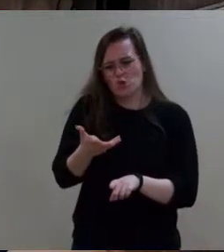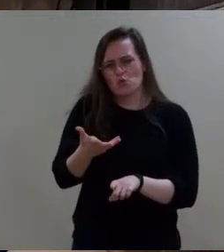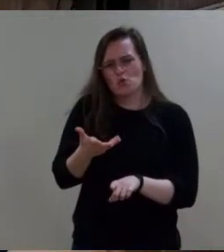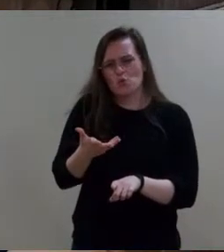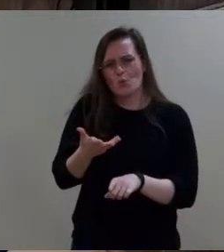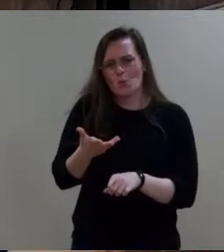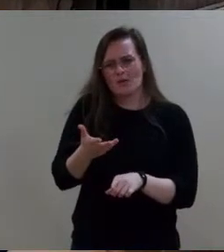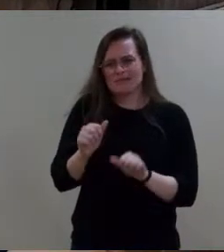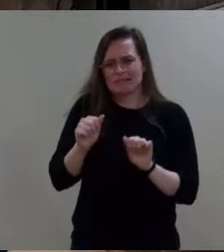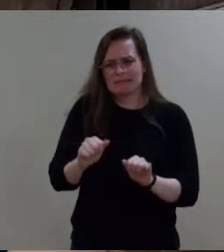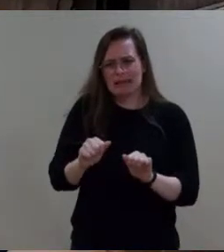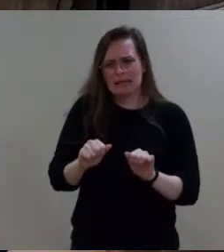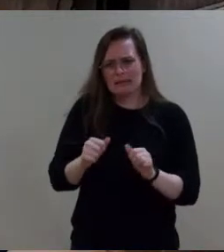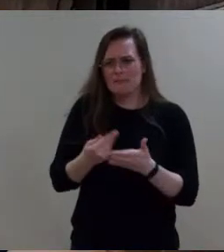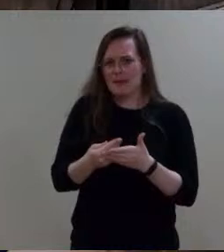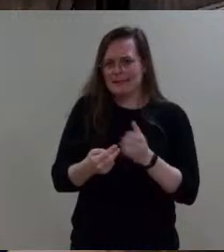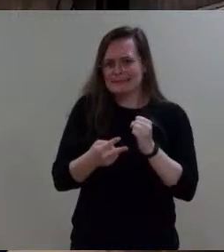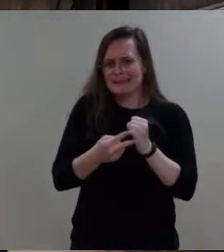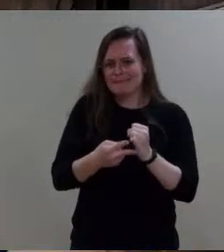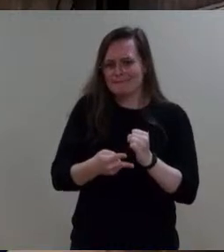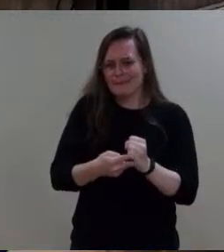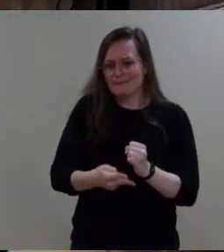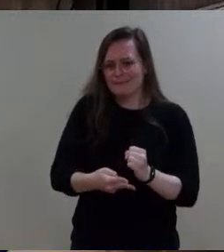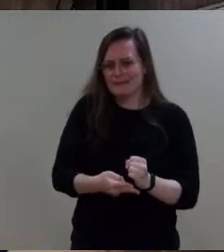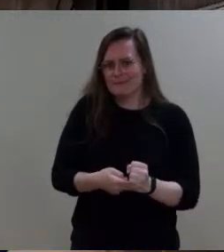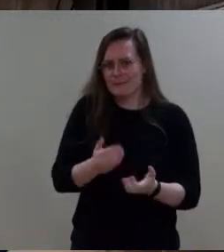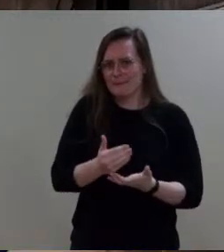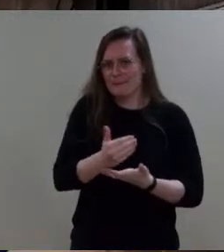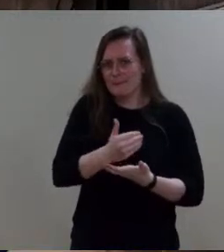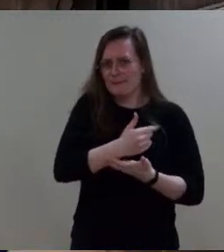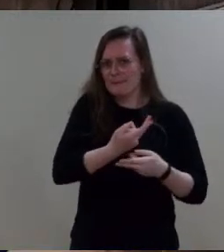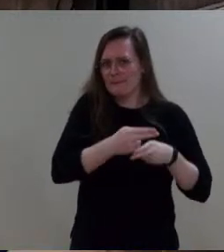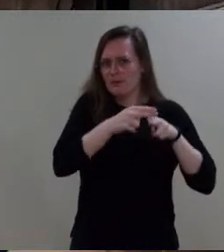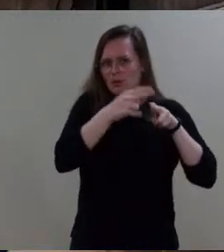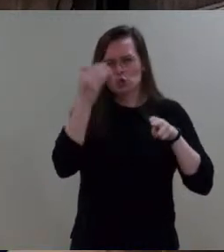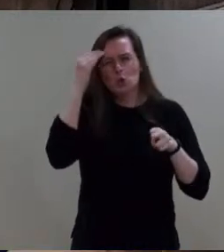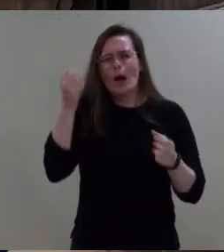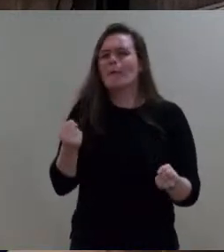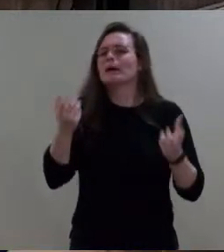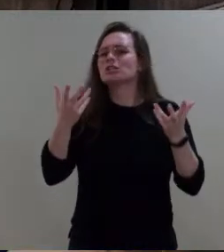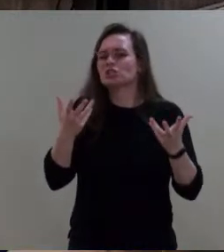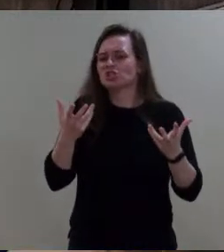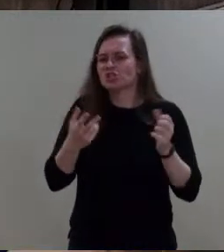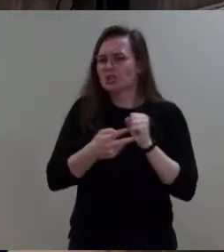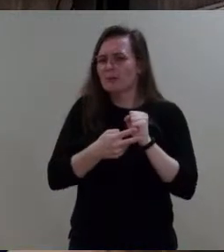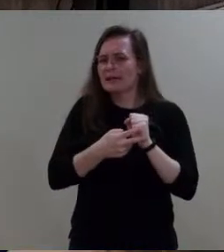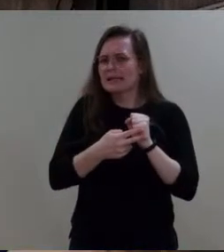you know how much that was and if it's started yet?